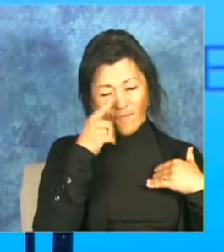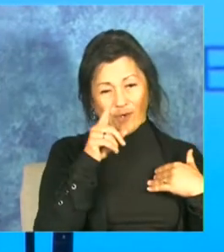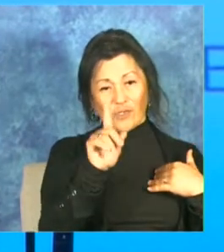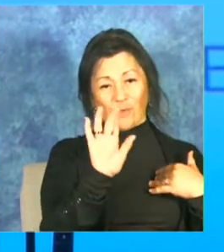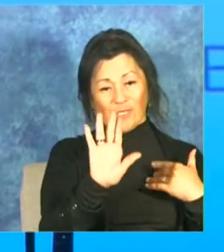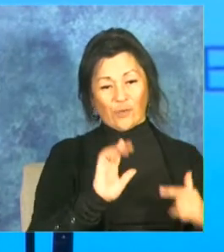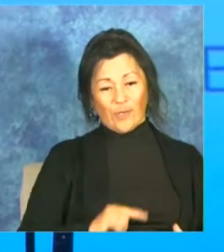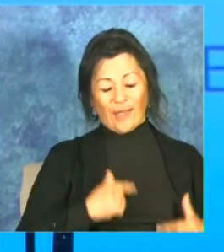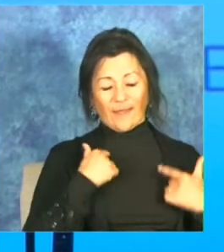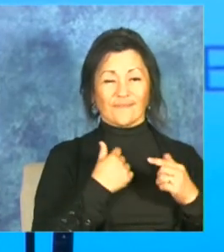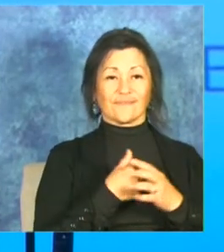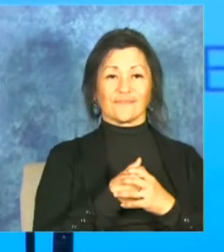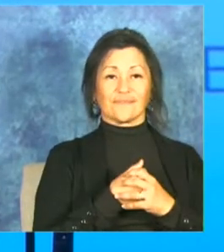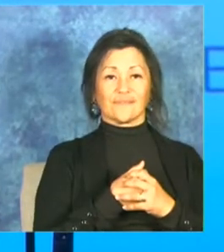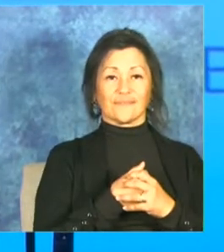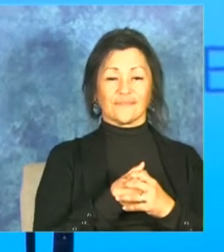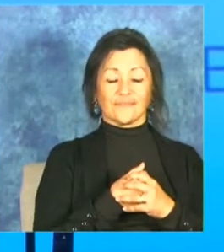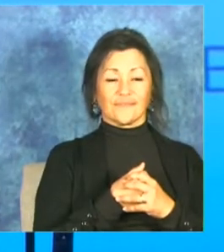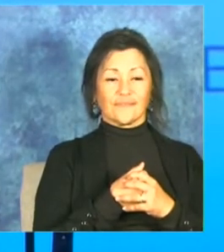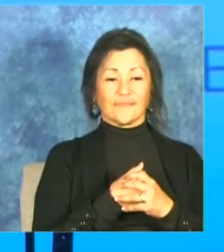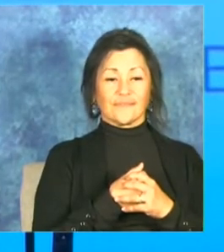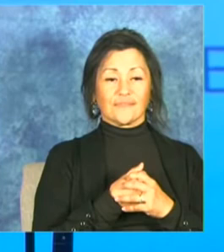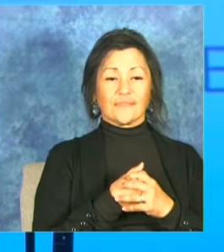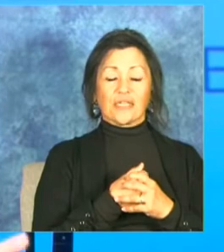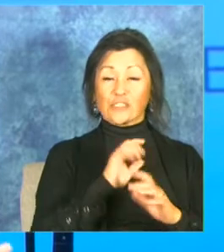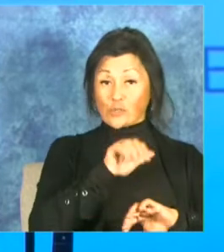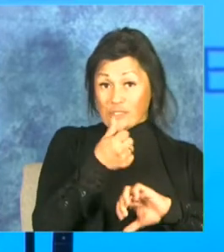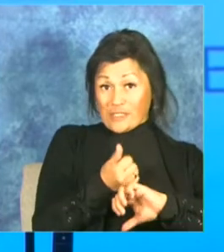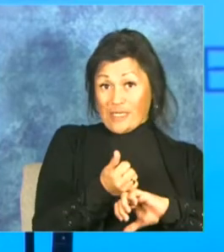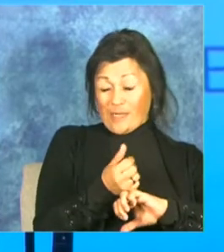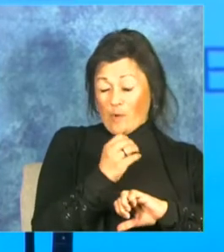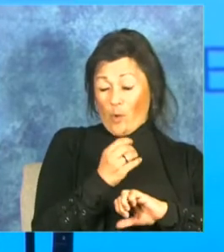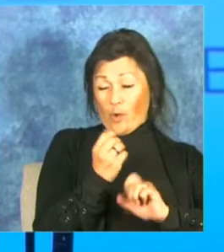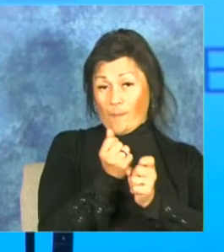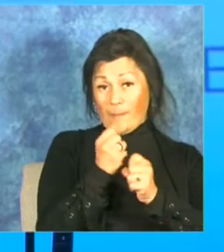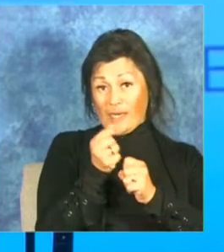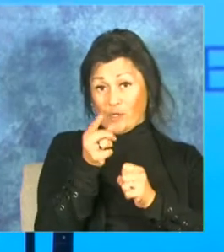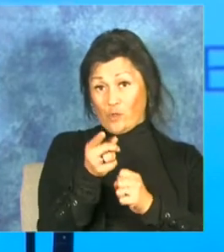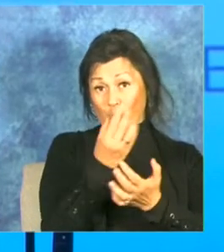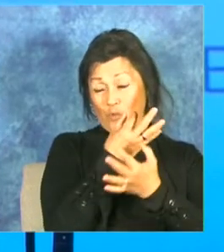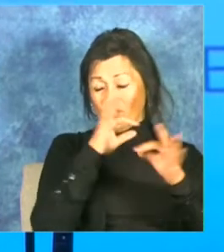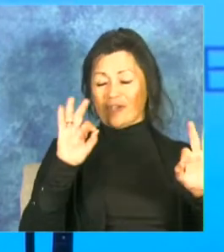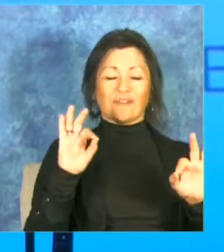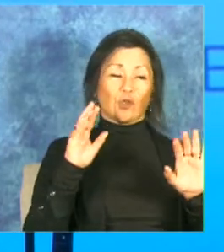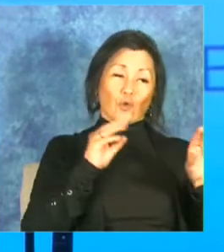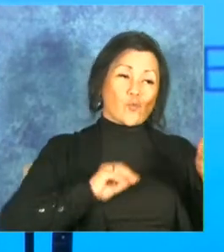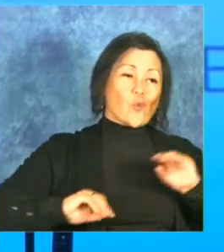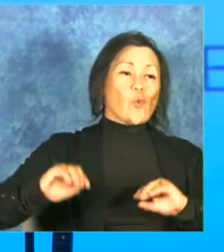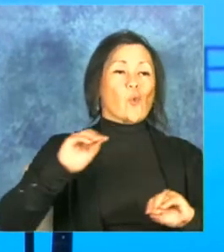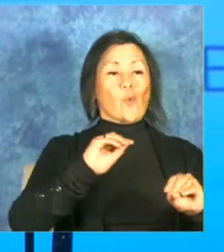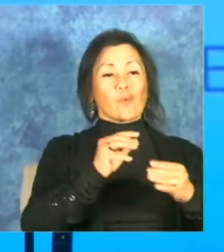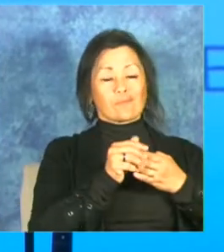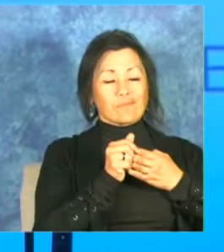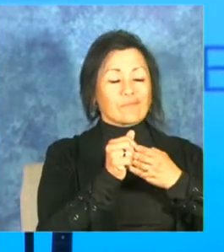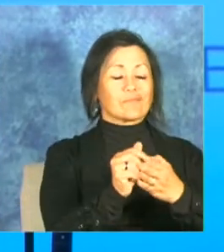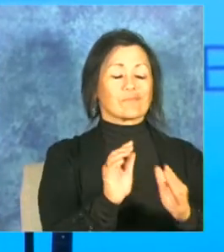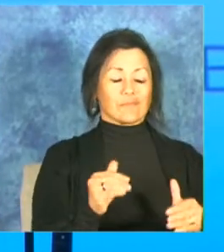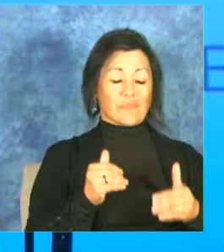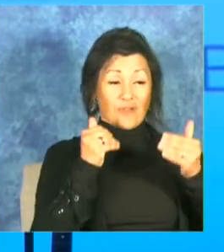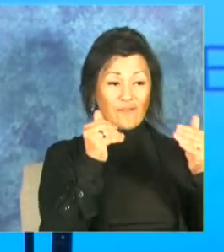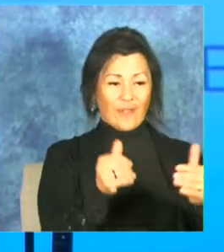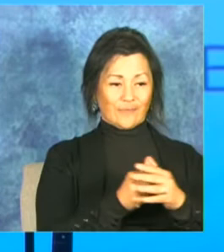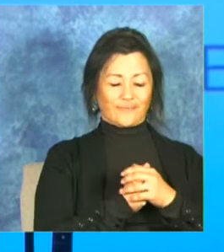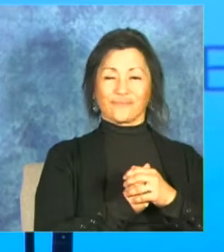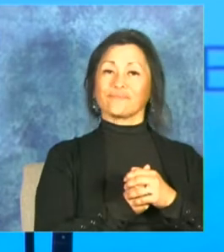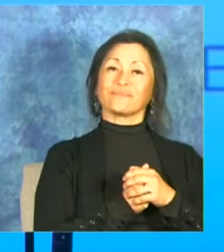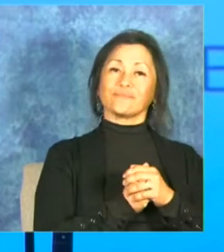in life. To set you up or to set you free, to move you forward in the purpose he has